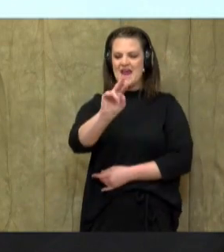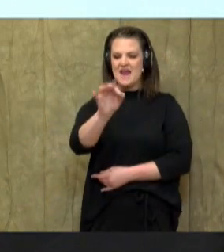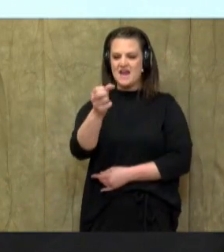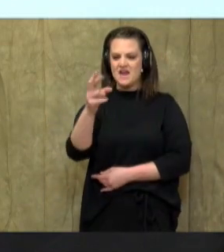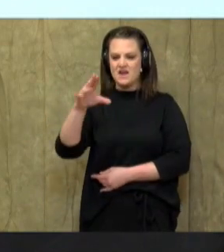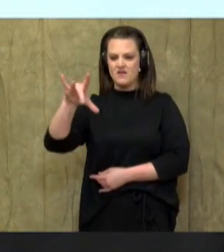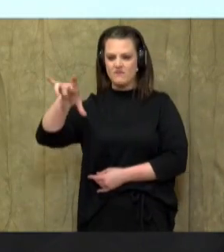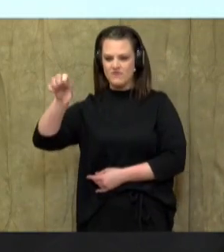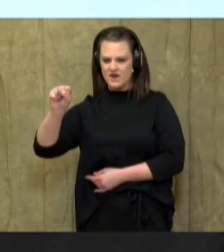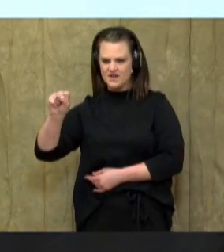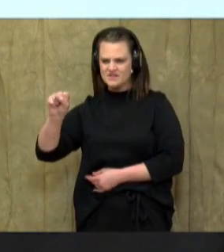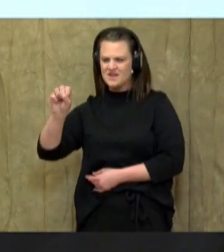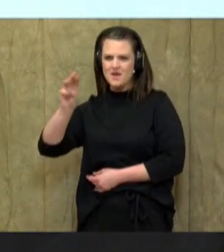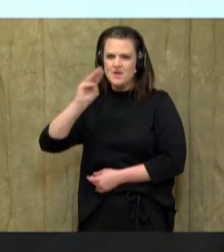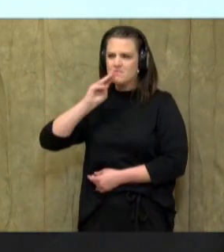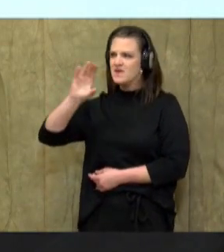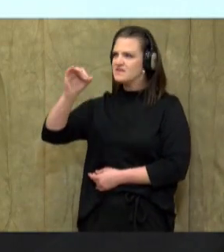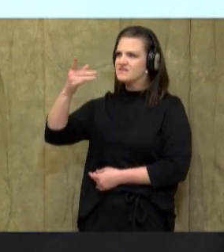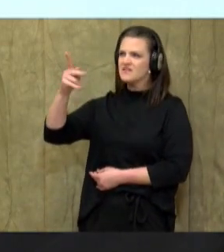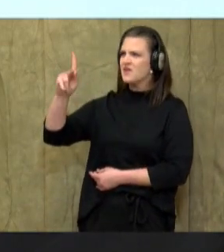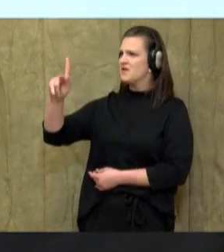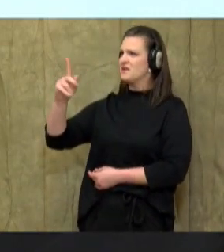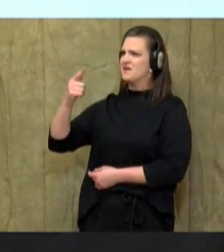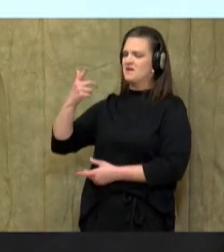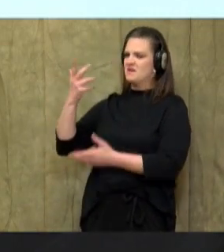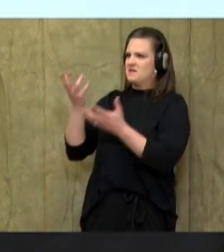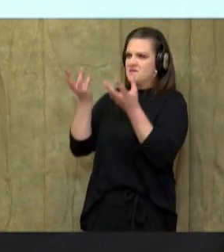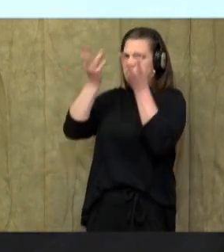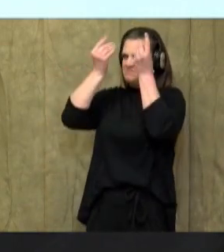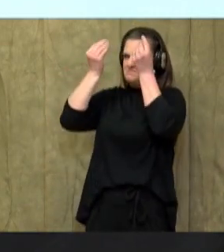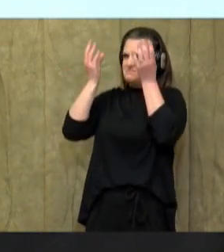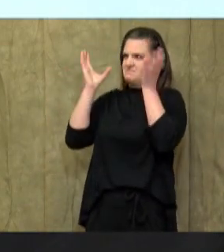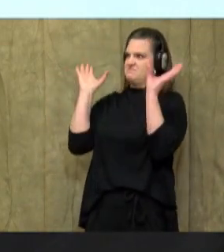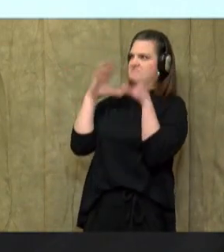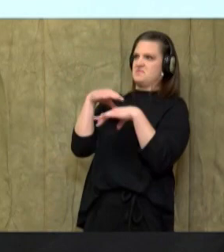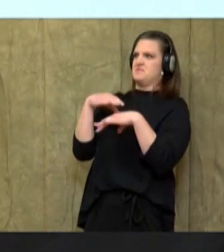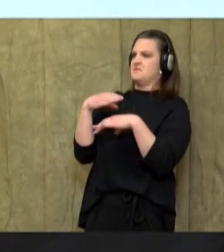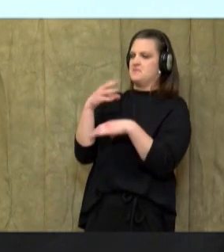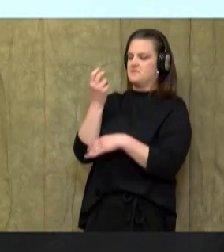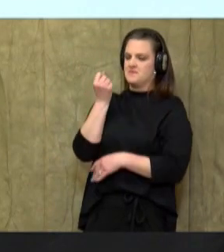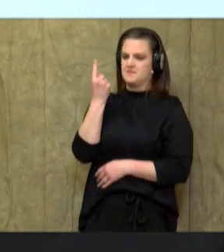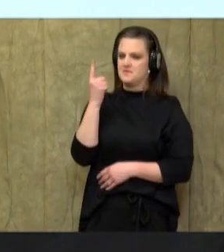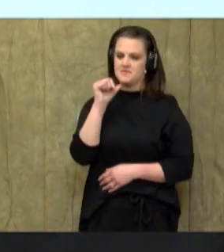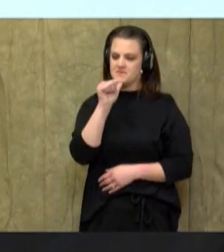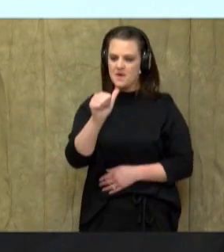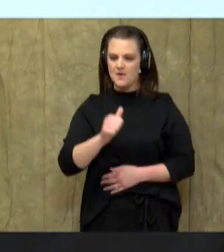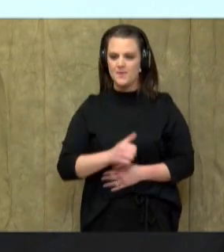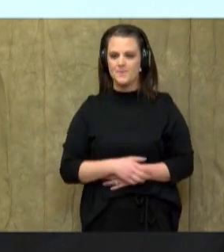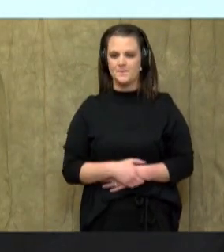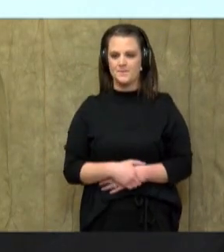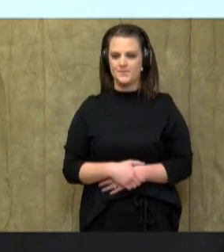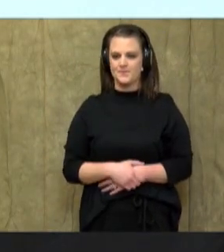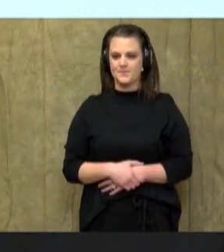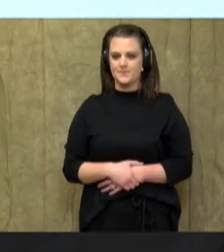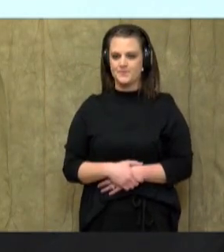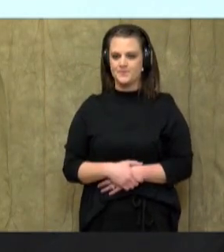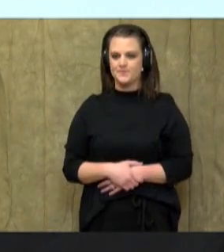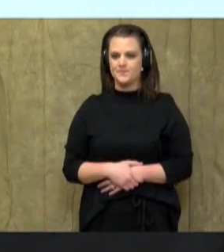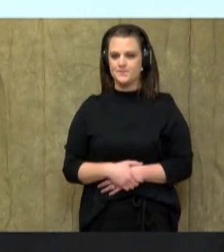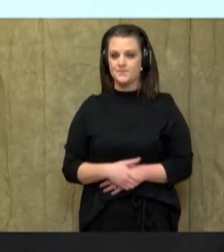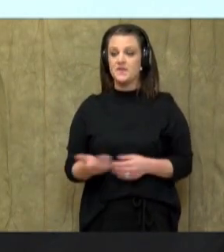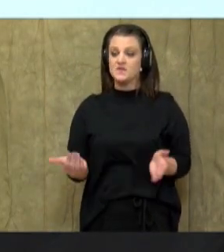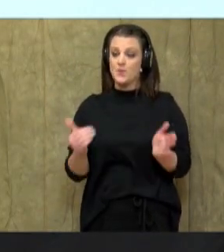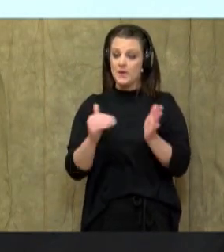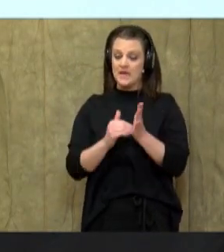conclusion? Ms. Cook, I'm still a little bit, what? What does it mean? Well, again, we're talking